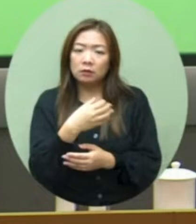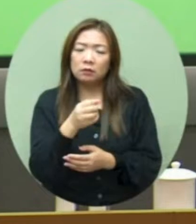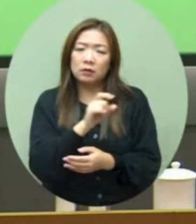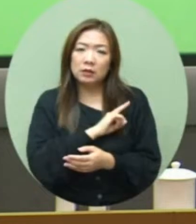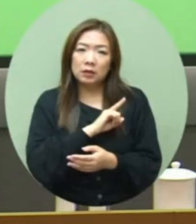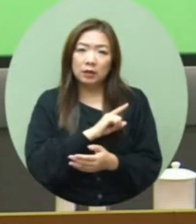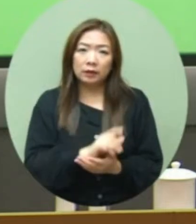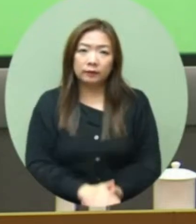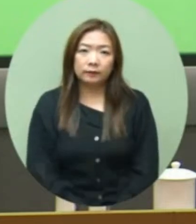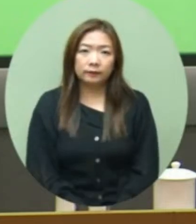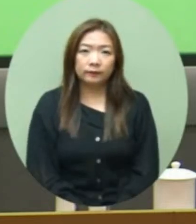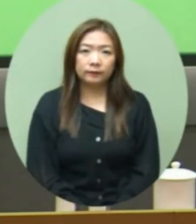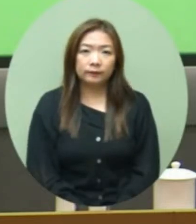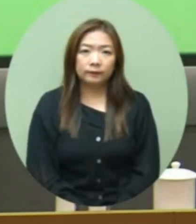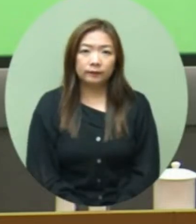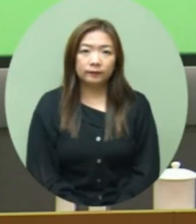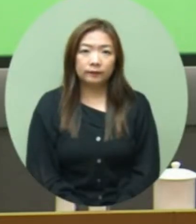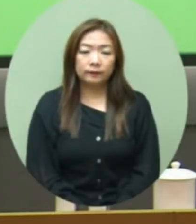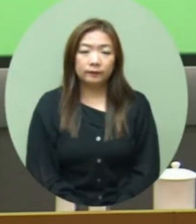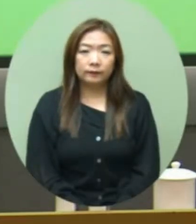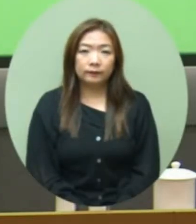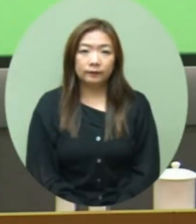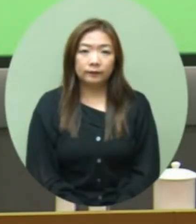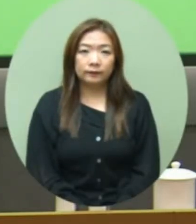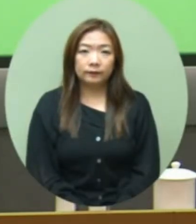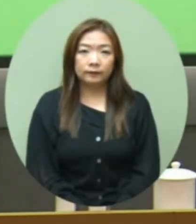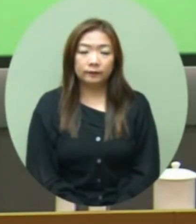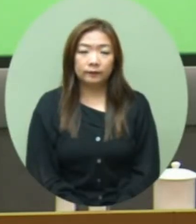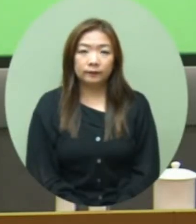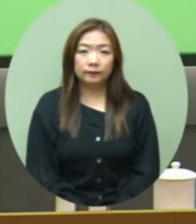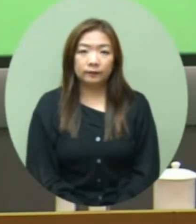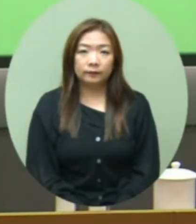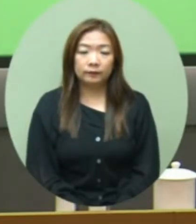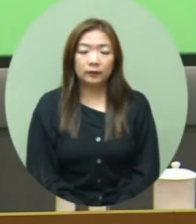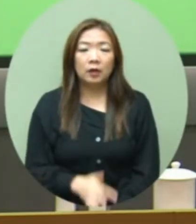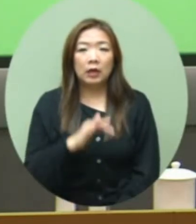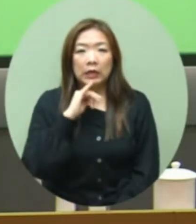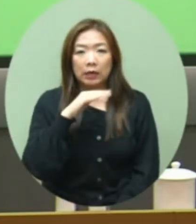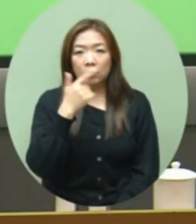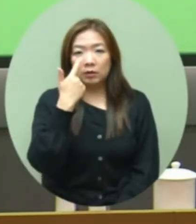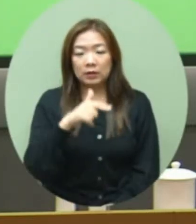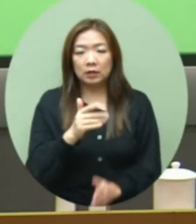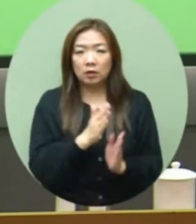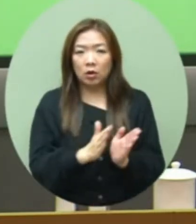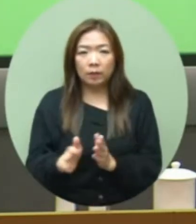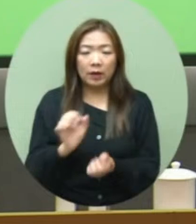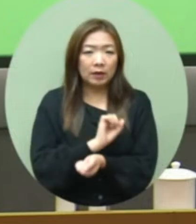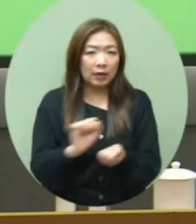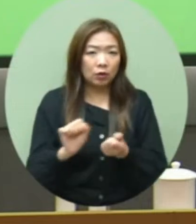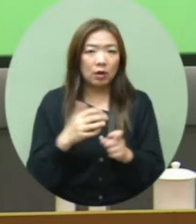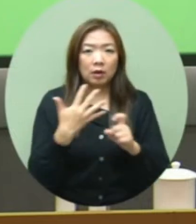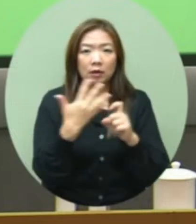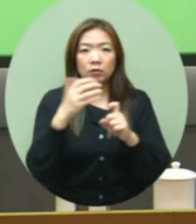new measures solve 95% of the problem, should I still go ahead?